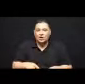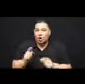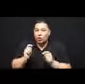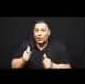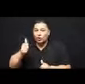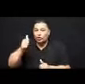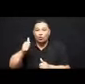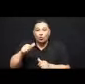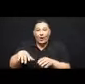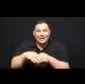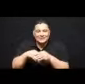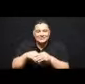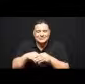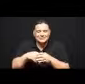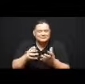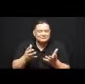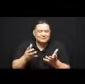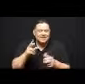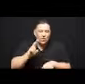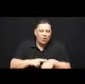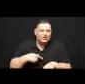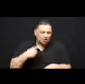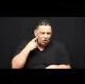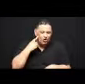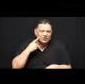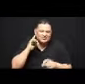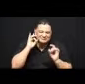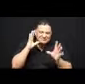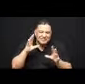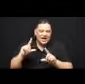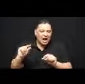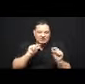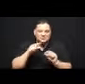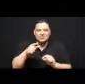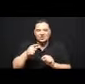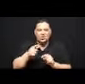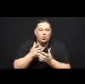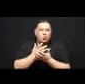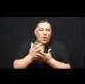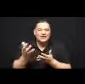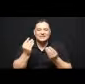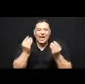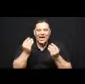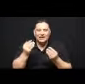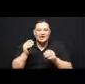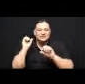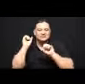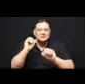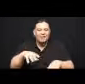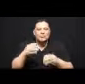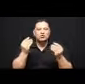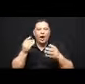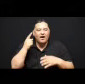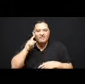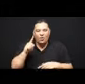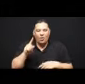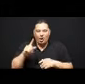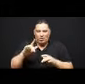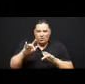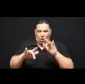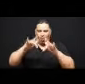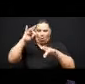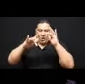that nasty gossip about you being a wasteland, a dumping ground for glowing debris from someone else's